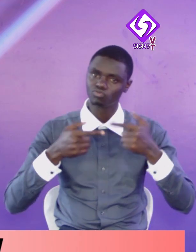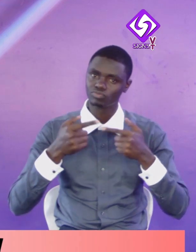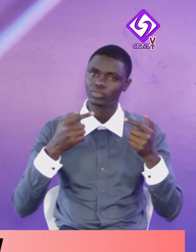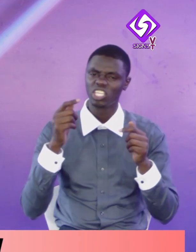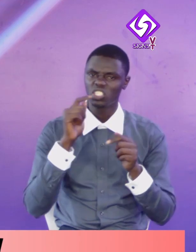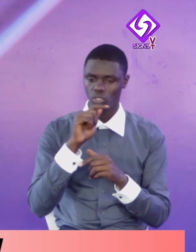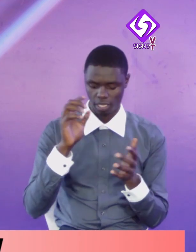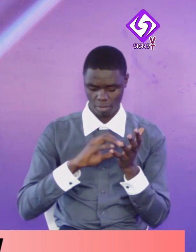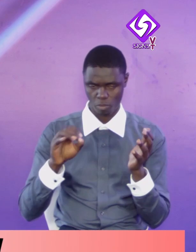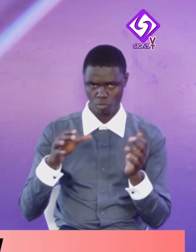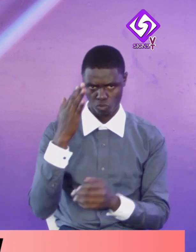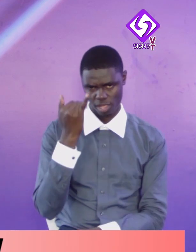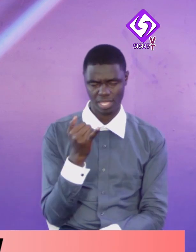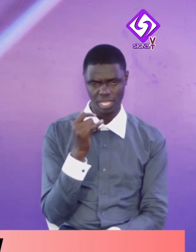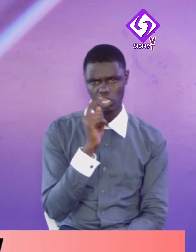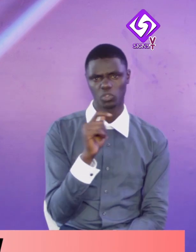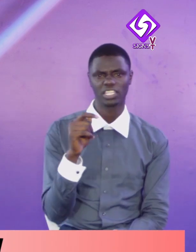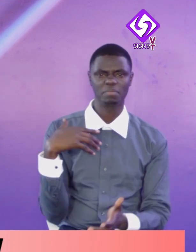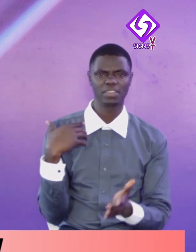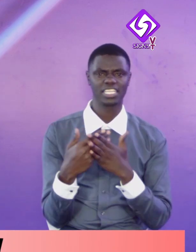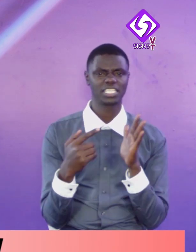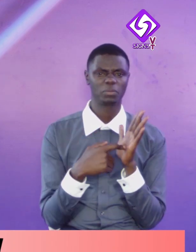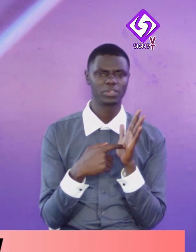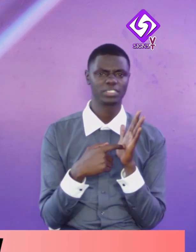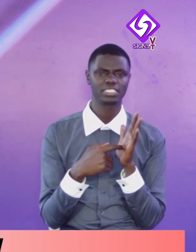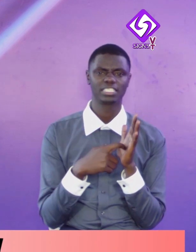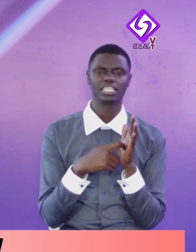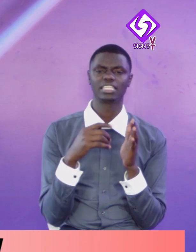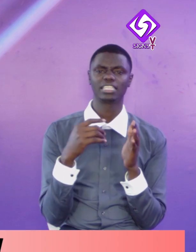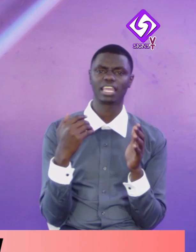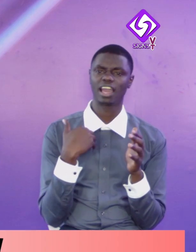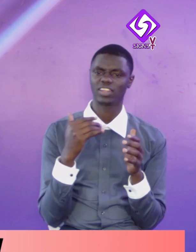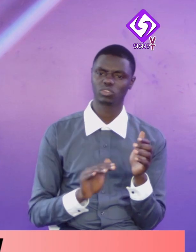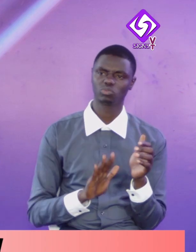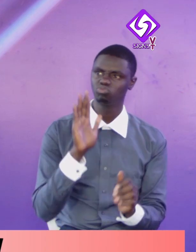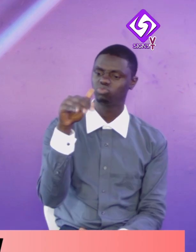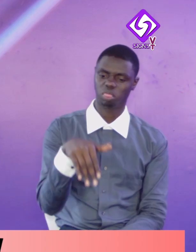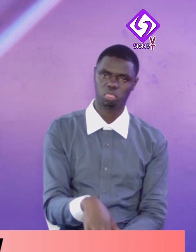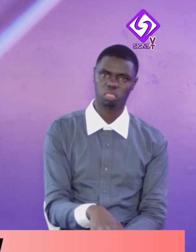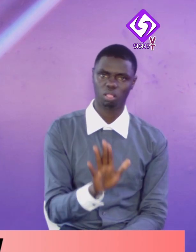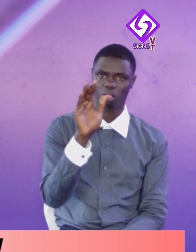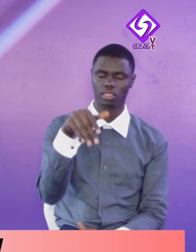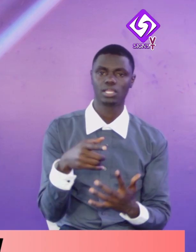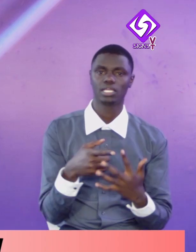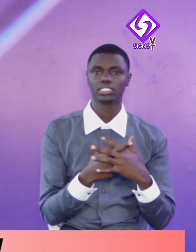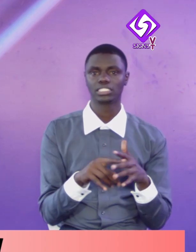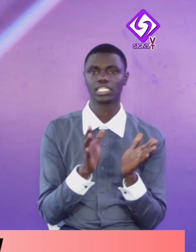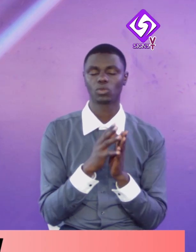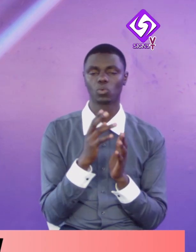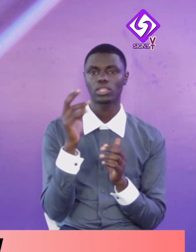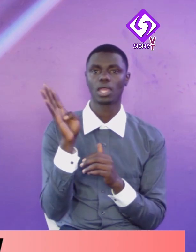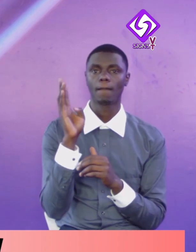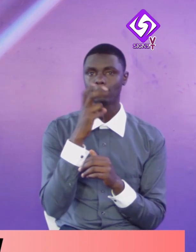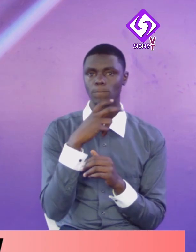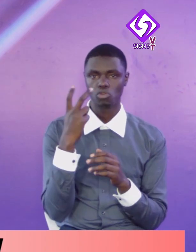Tottenham, because Tottenham, they reach a point, they have a lot of inconsistencies. Remember, they started with the Bournemouth beating them